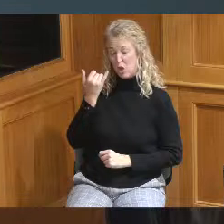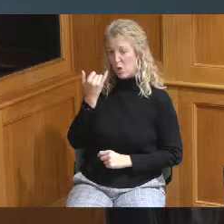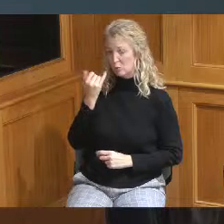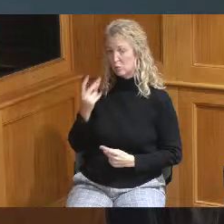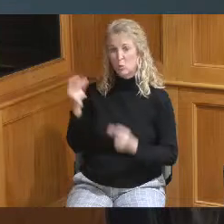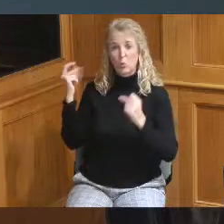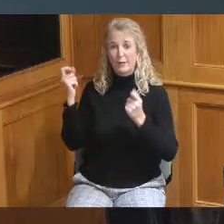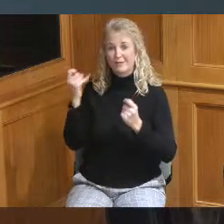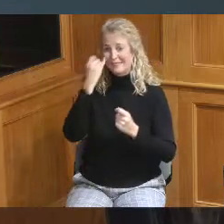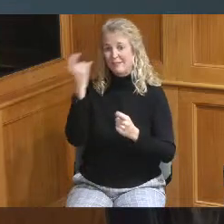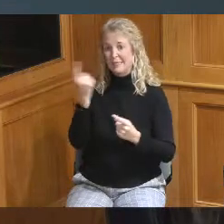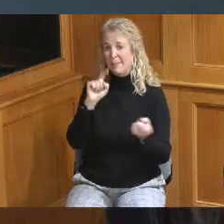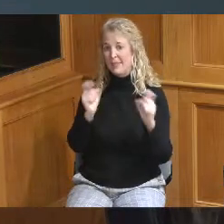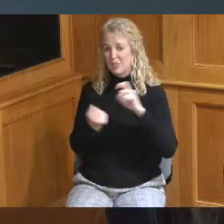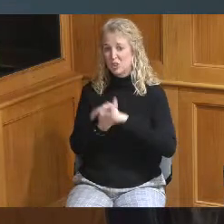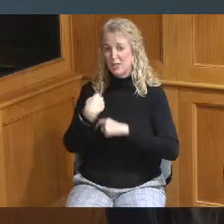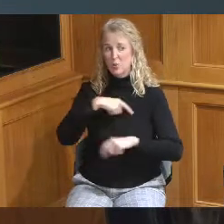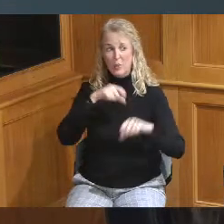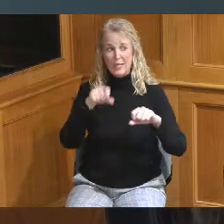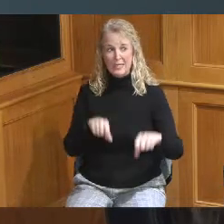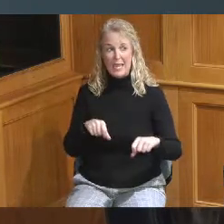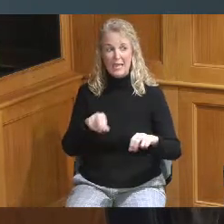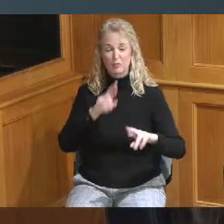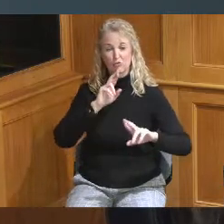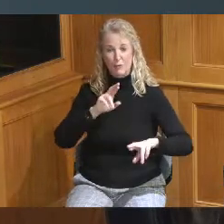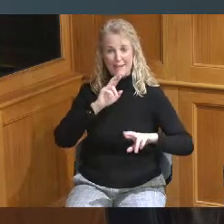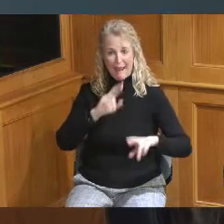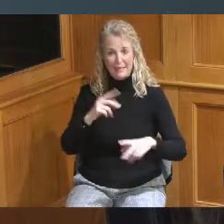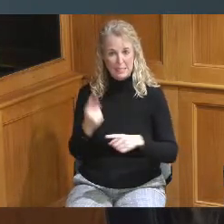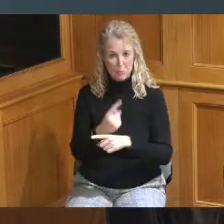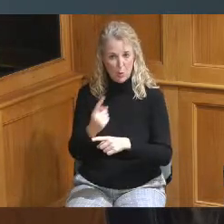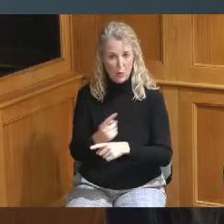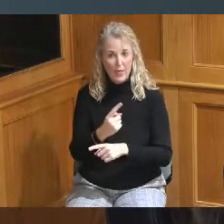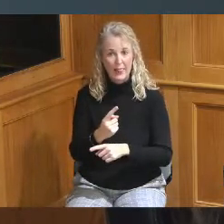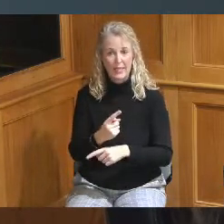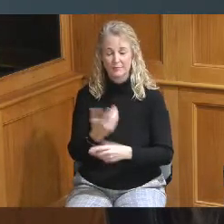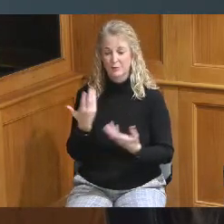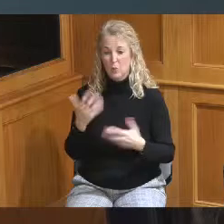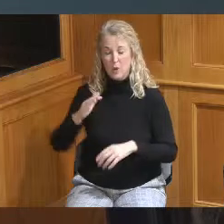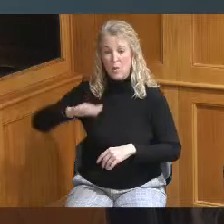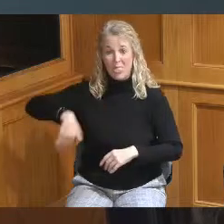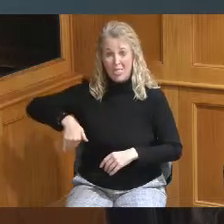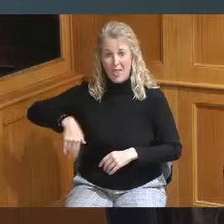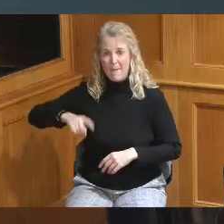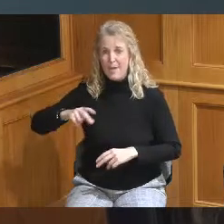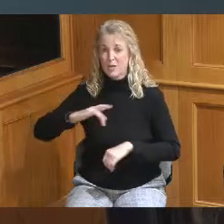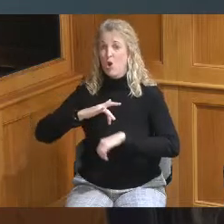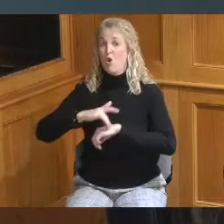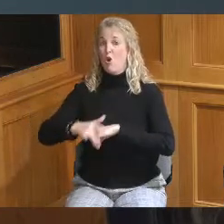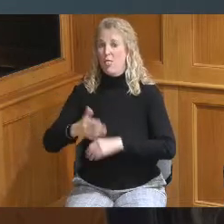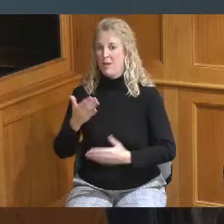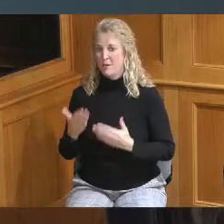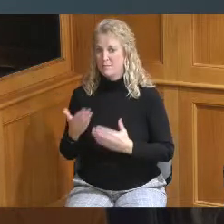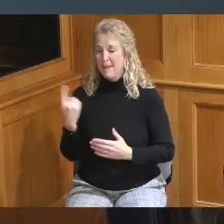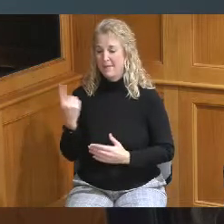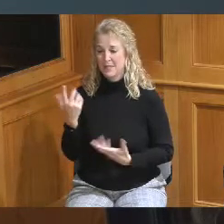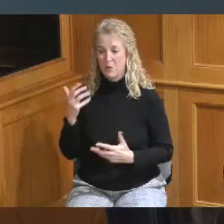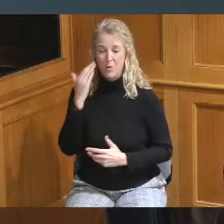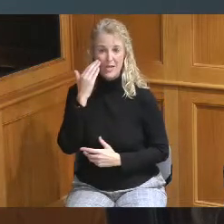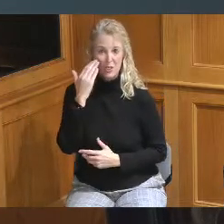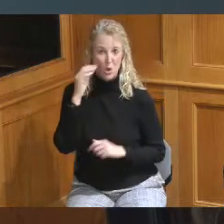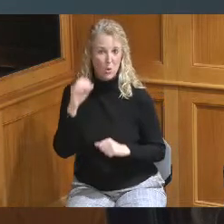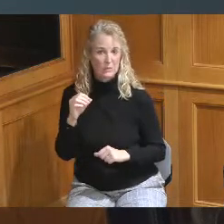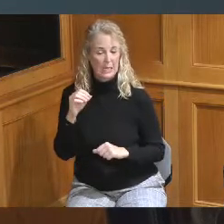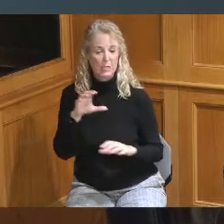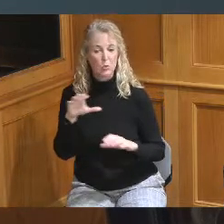possible so that we're able to react not late, but early, and maybe they're up there now and can do